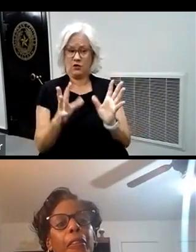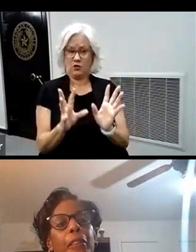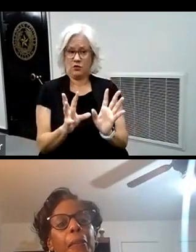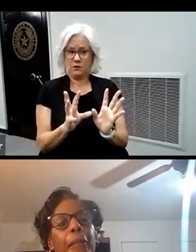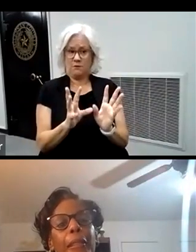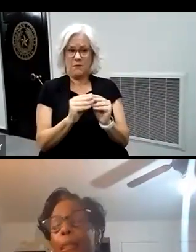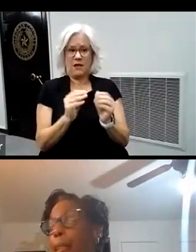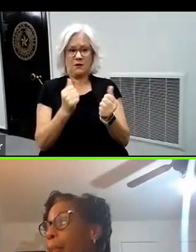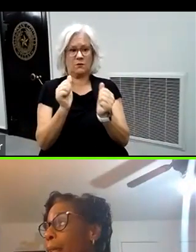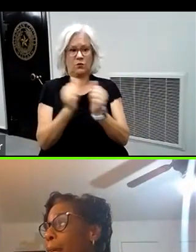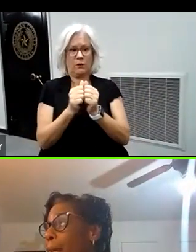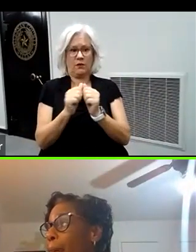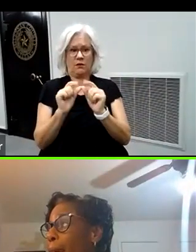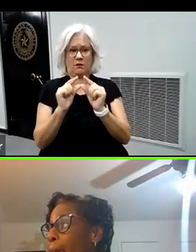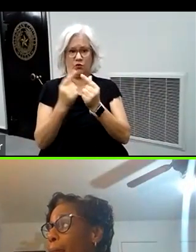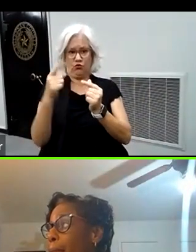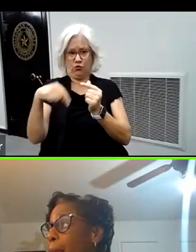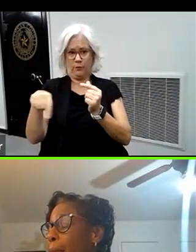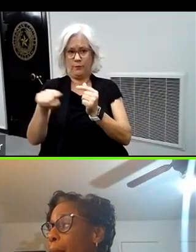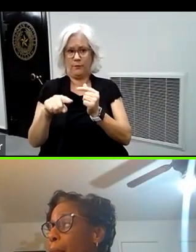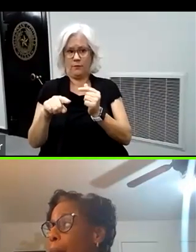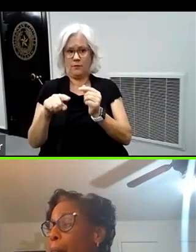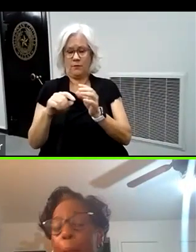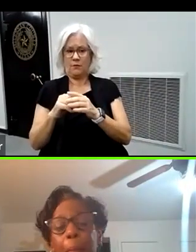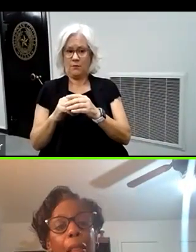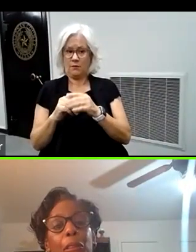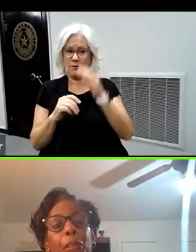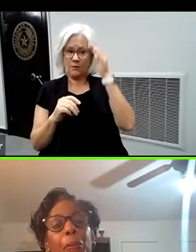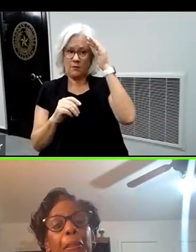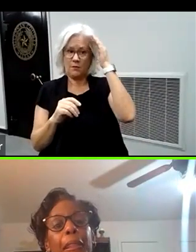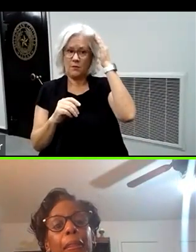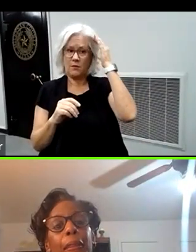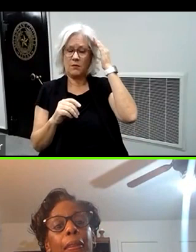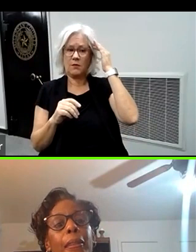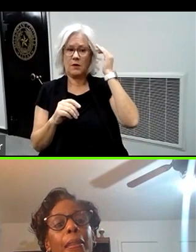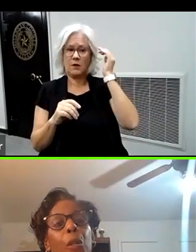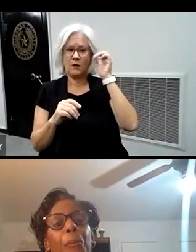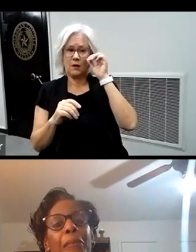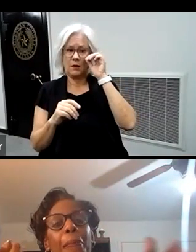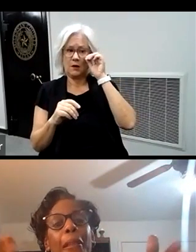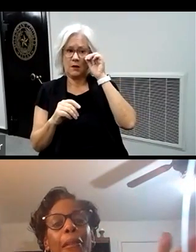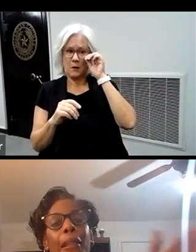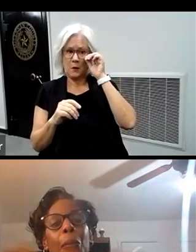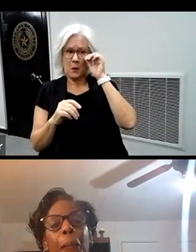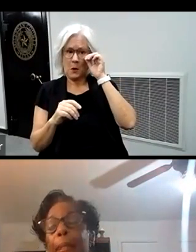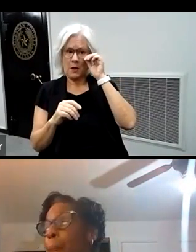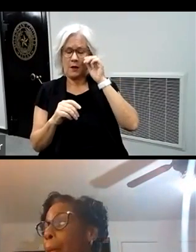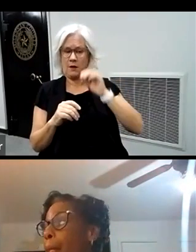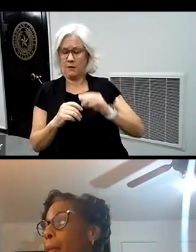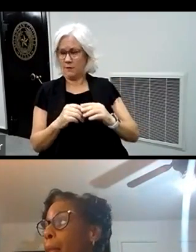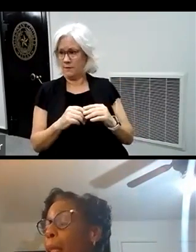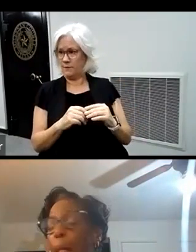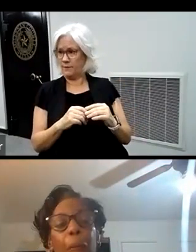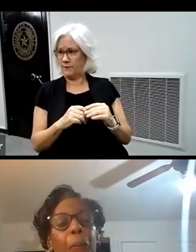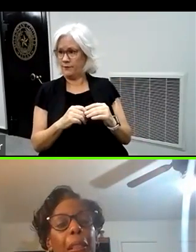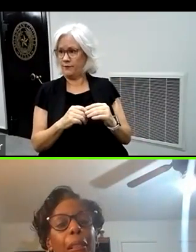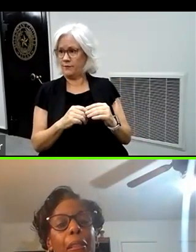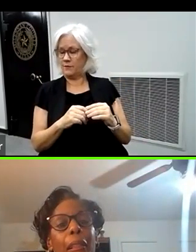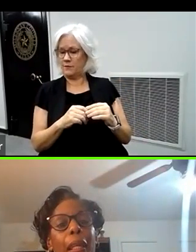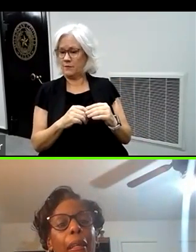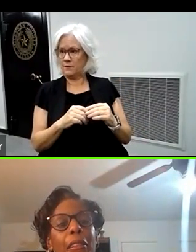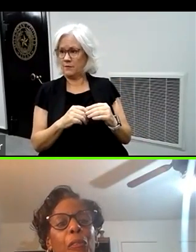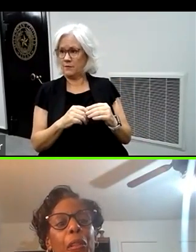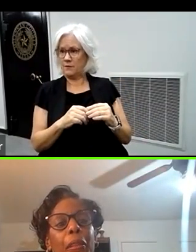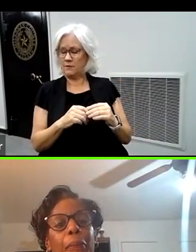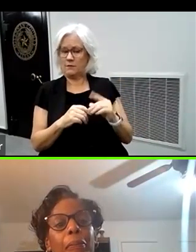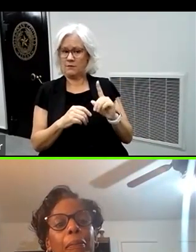architect on the project, and I'm not sure when the building expanded past what we